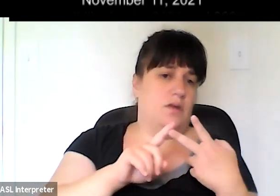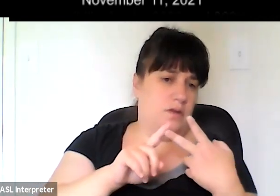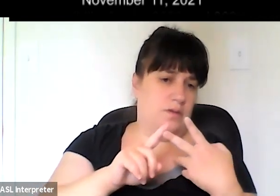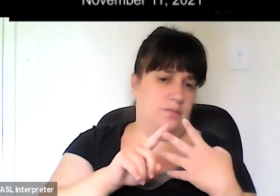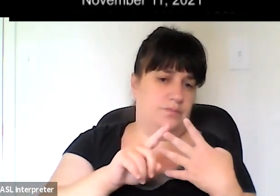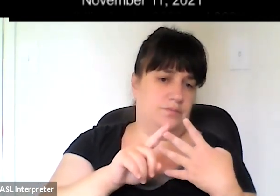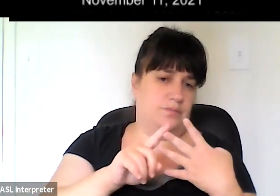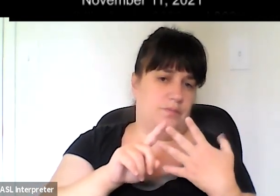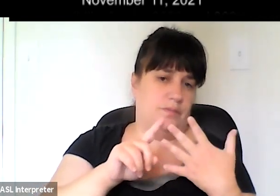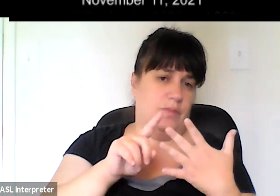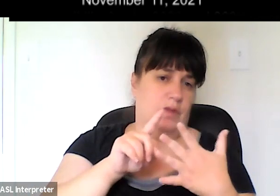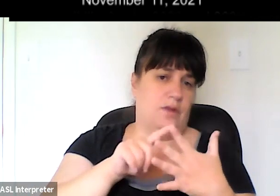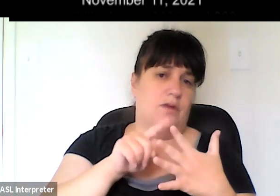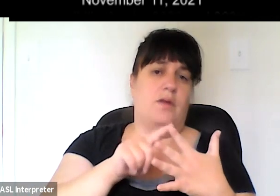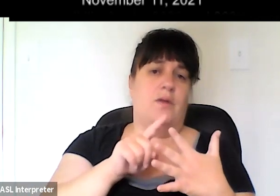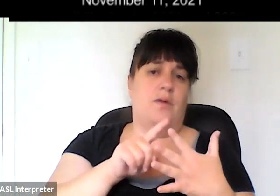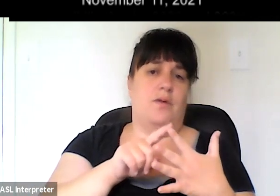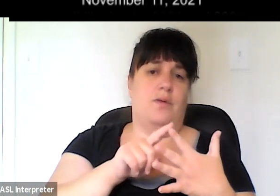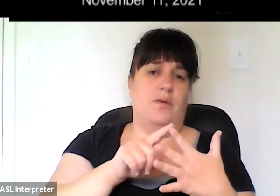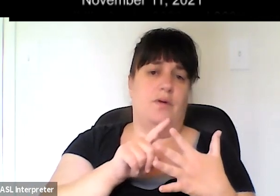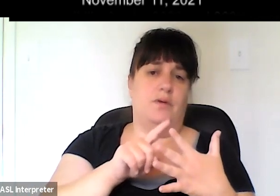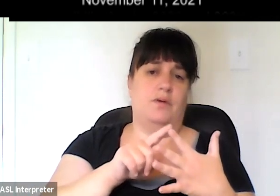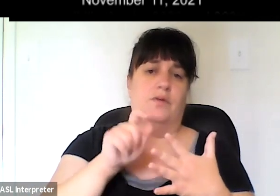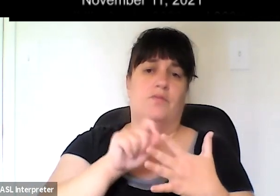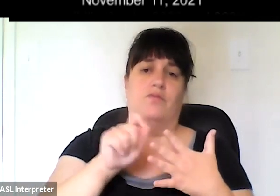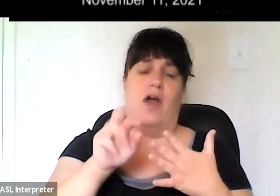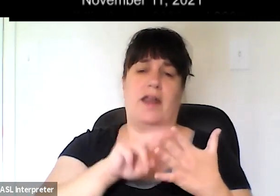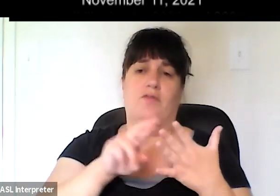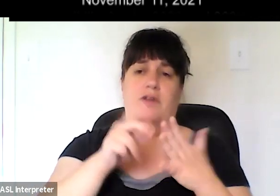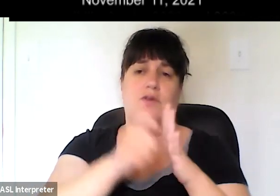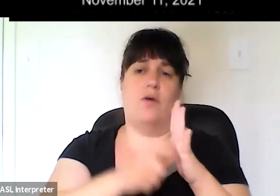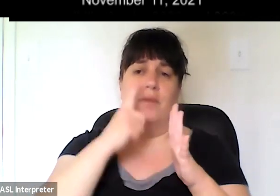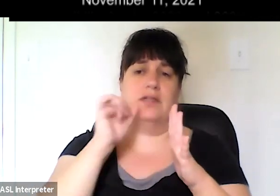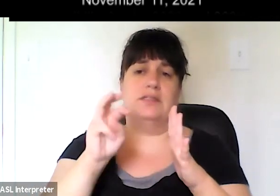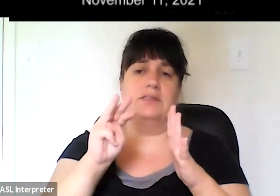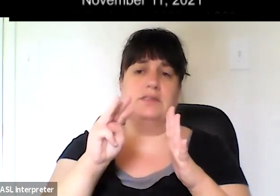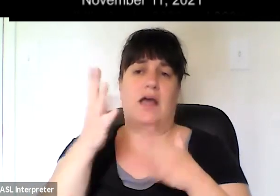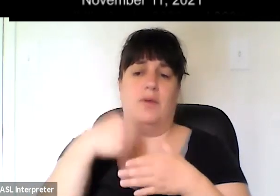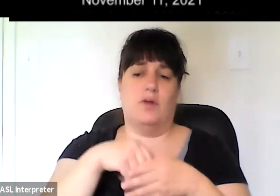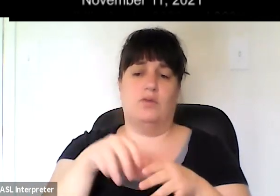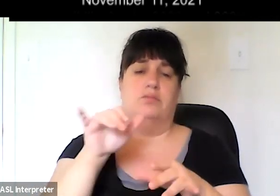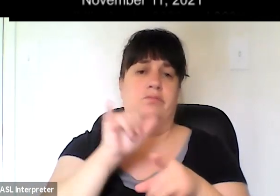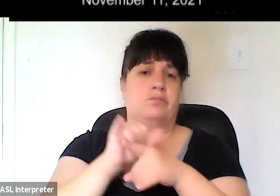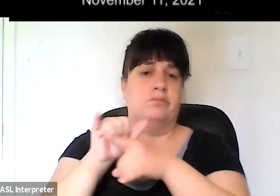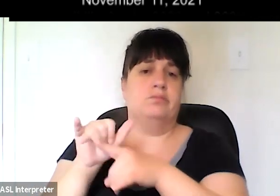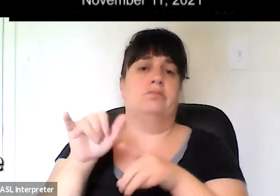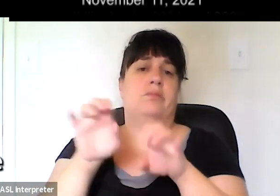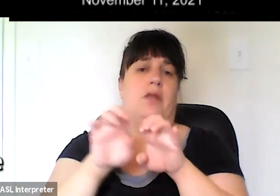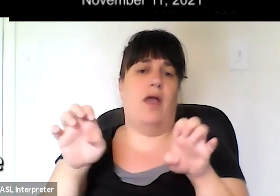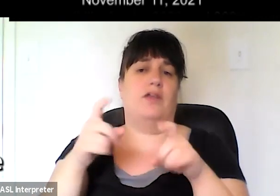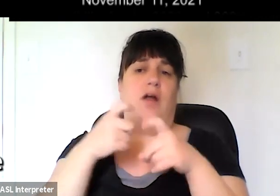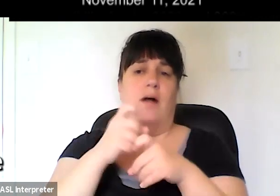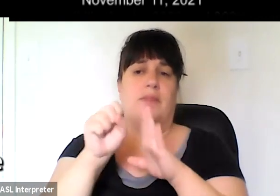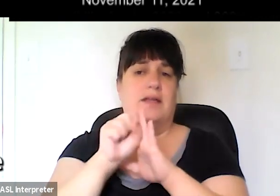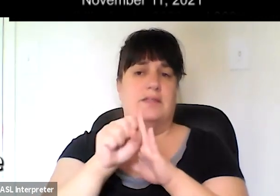articles. Well, because STEM includes a lot of long equations and complex symbols, we do